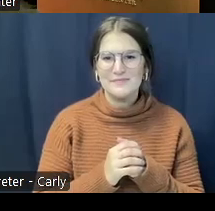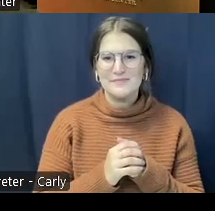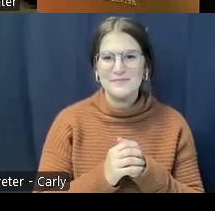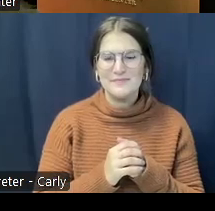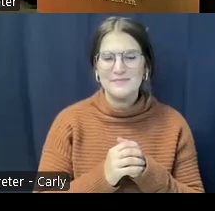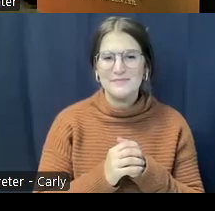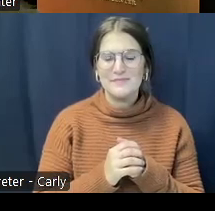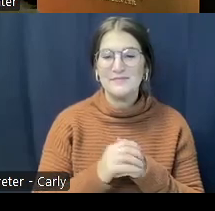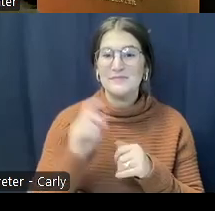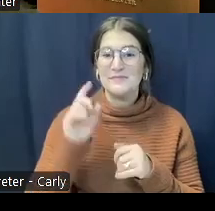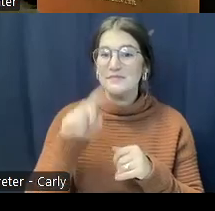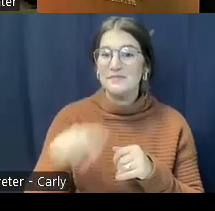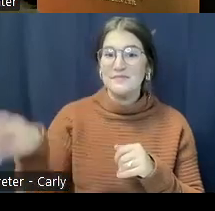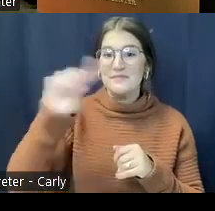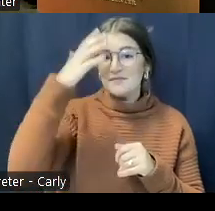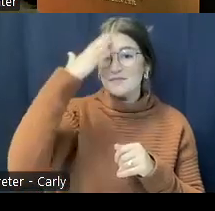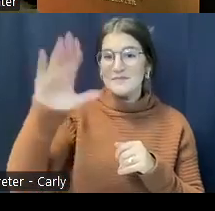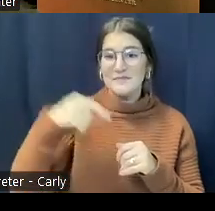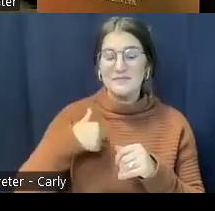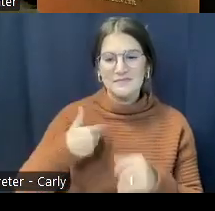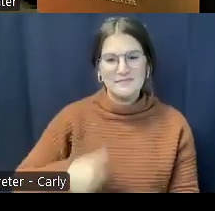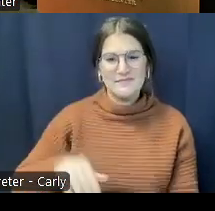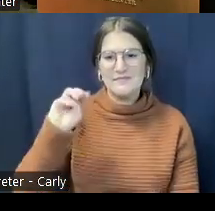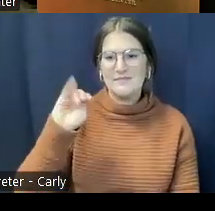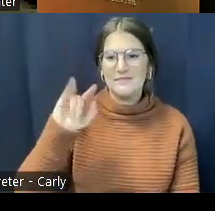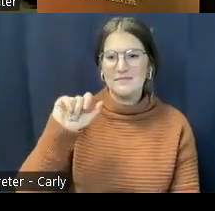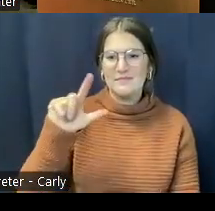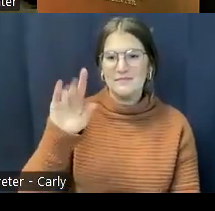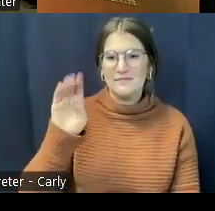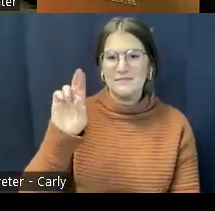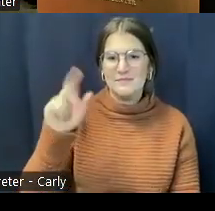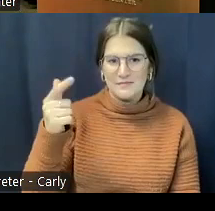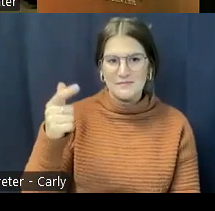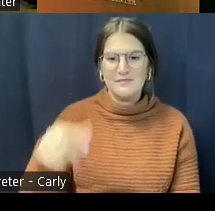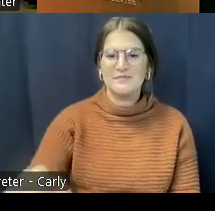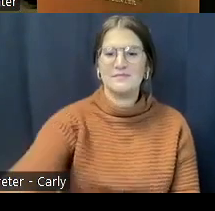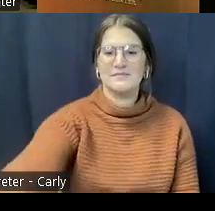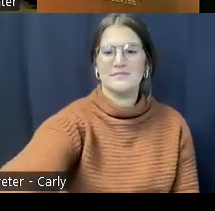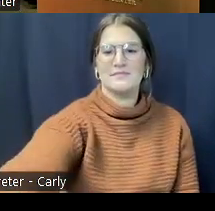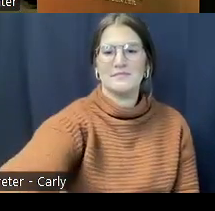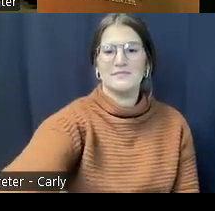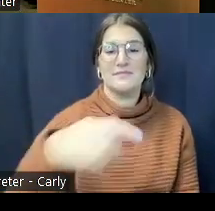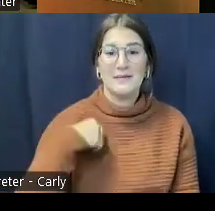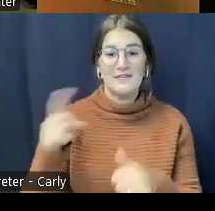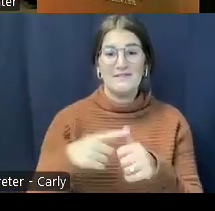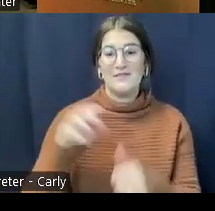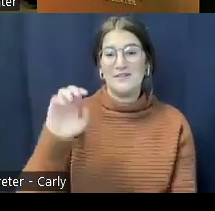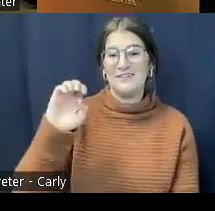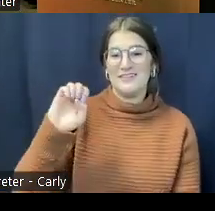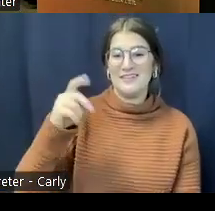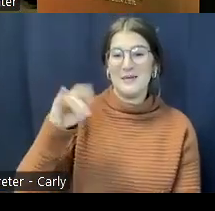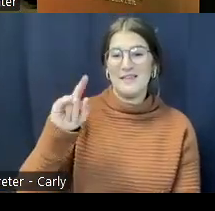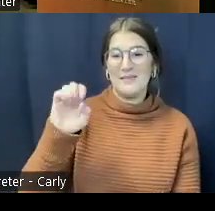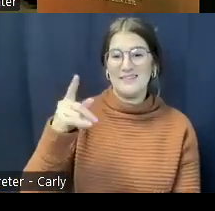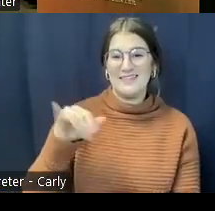For those who do not know me, I am Michael Berg. I have the distinction of being the first epilepsy fellow at the University of